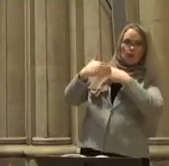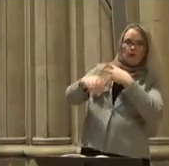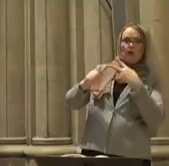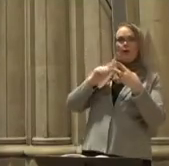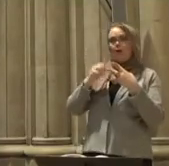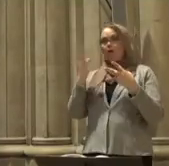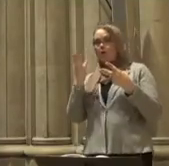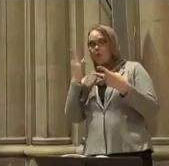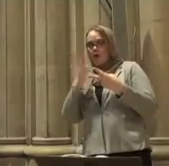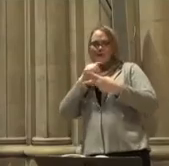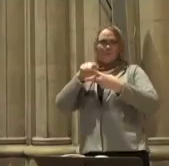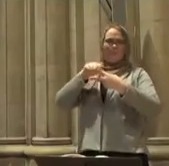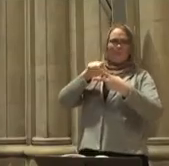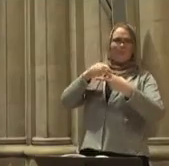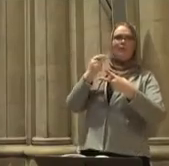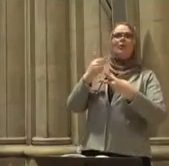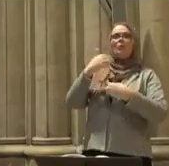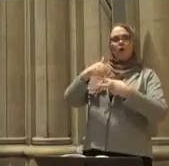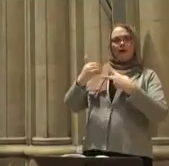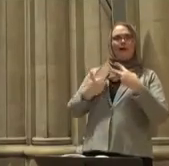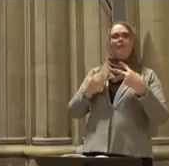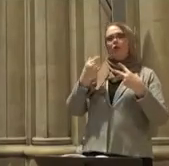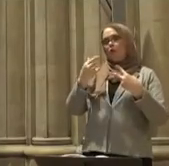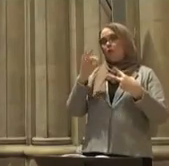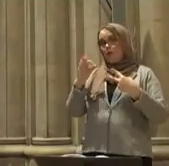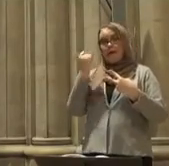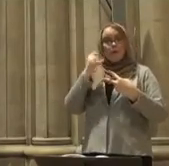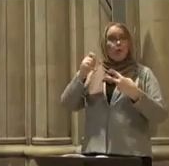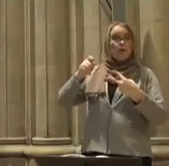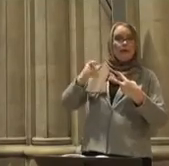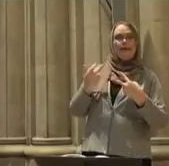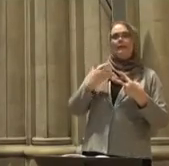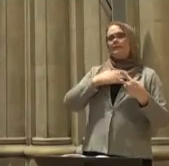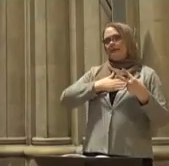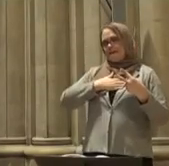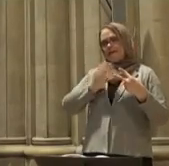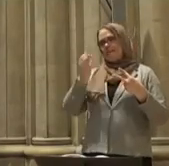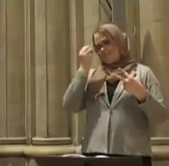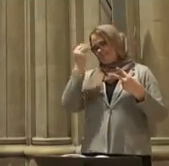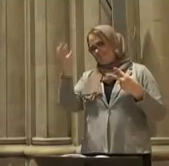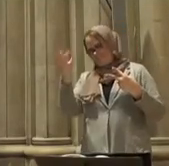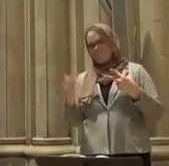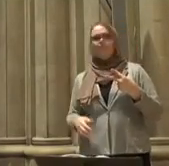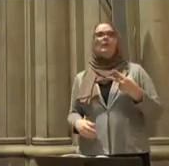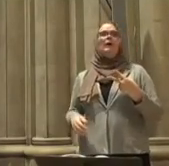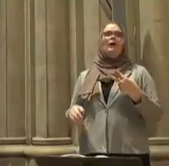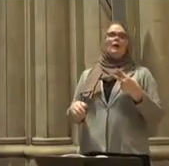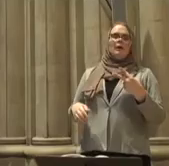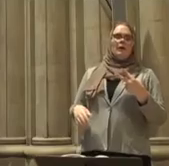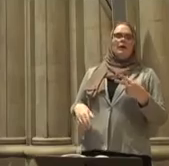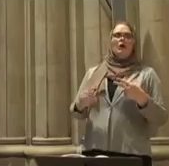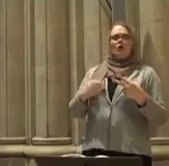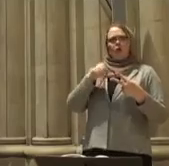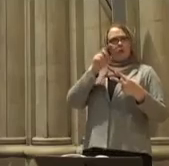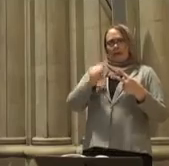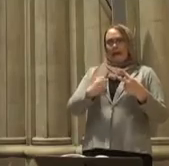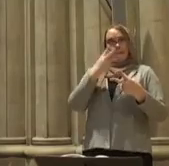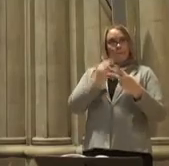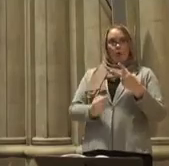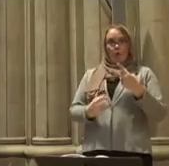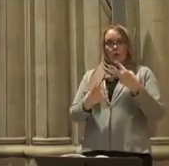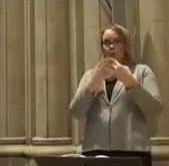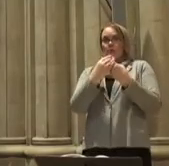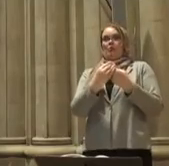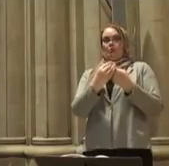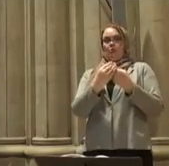for those who might need it, so please don't hesitate to ask when you come forward. You are welcome to receive bread and wine, or just